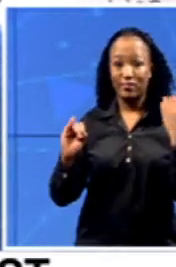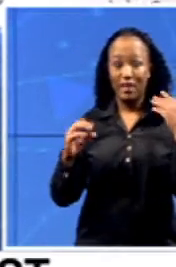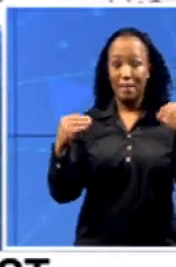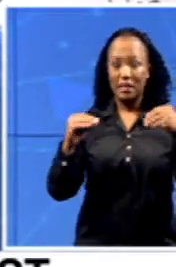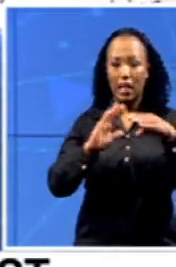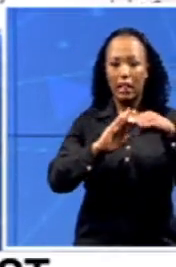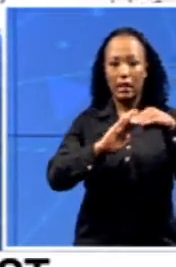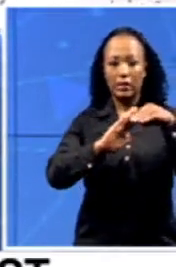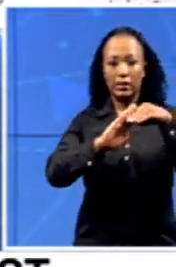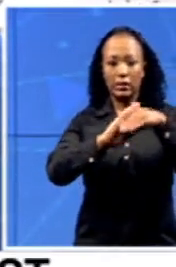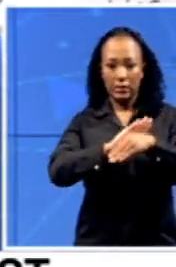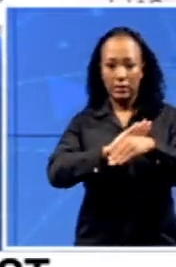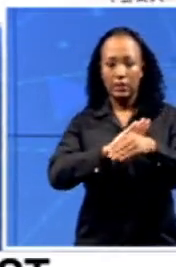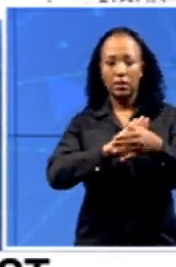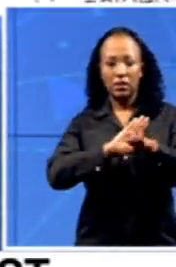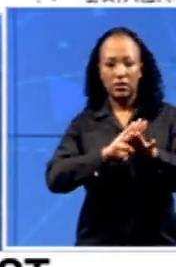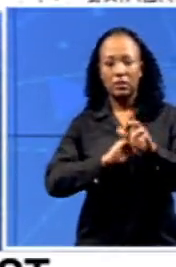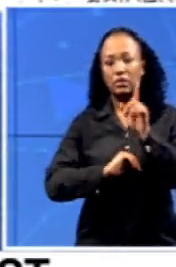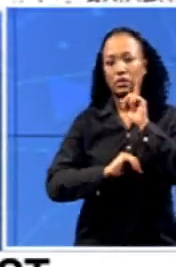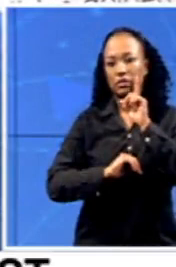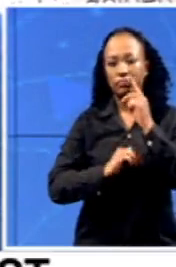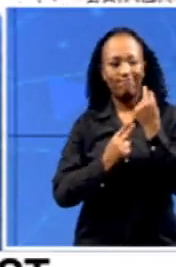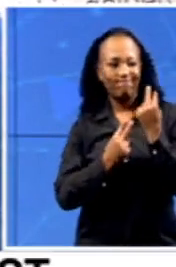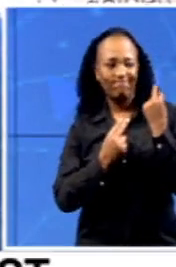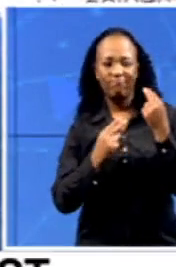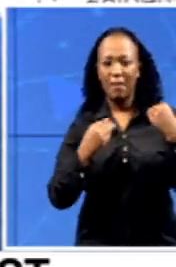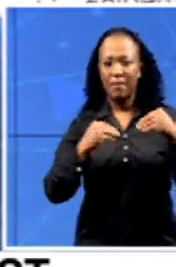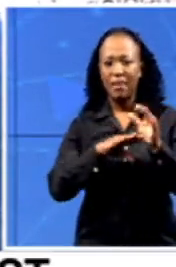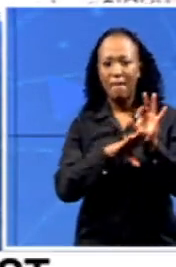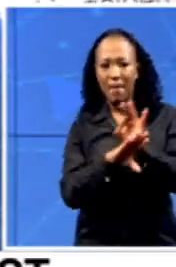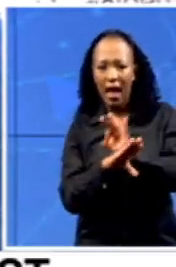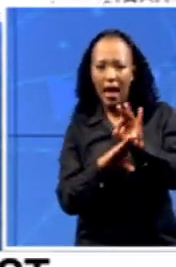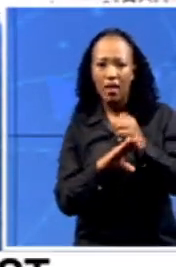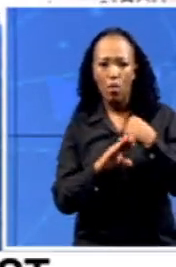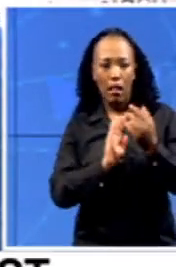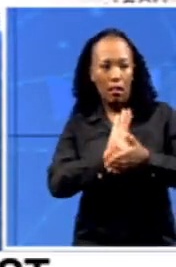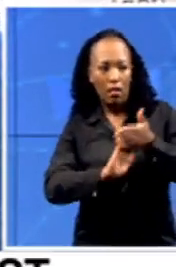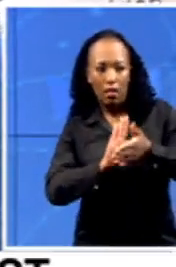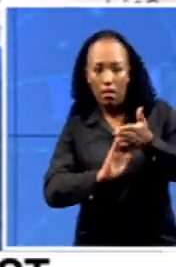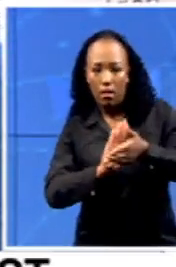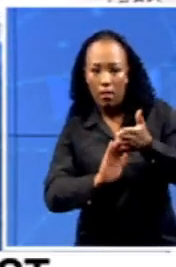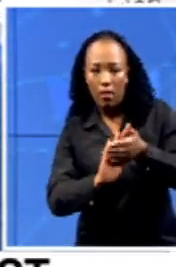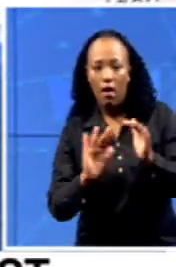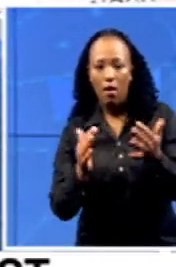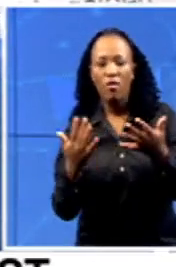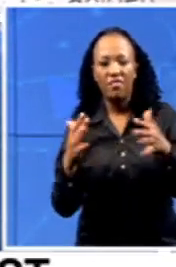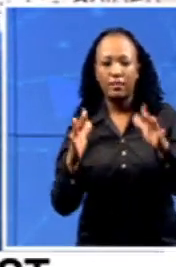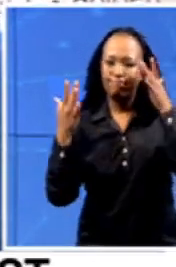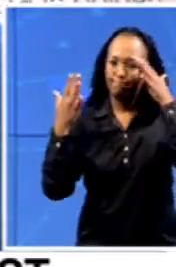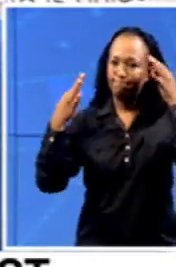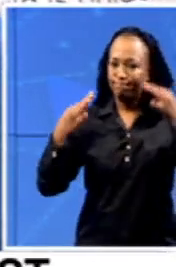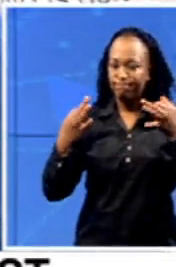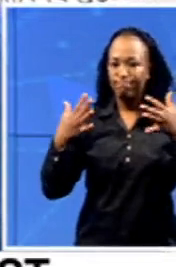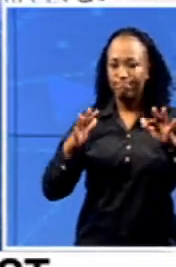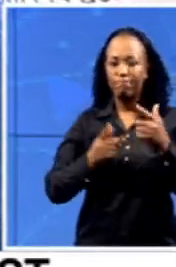knees, and we've had to basically then relook at our business plan in terms of how we survive and how we succeed going forward. And we took the decision